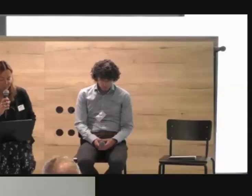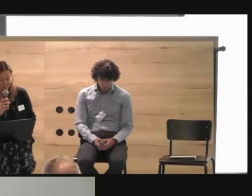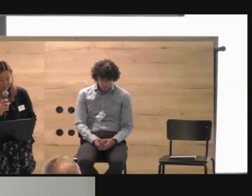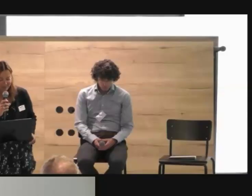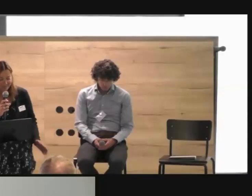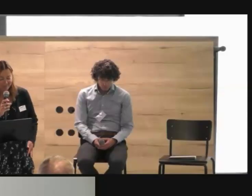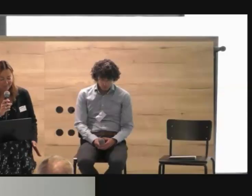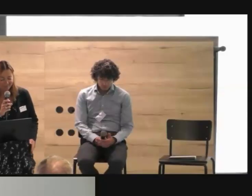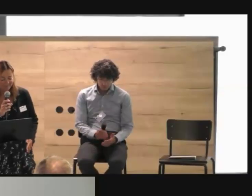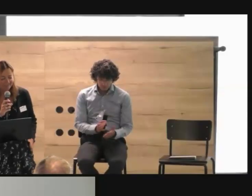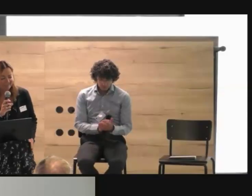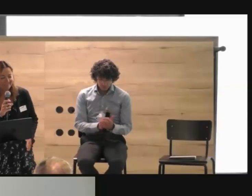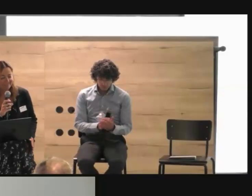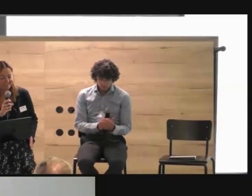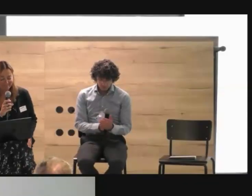Very much.